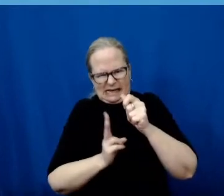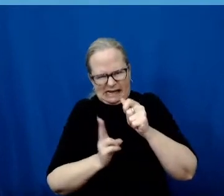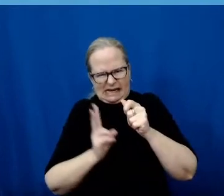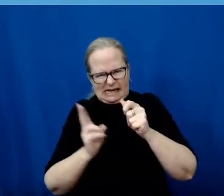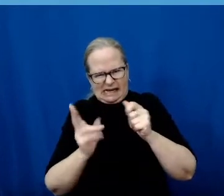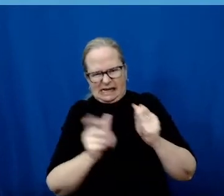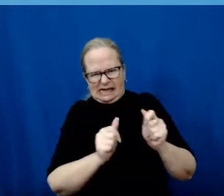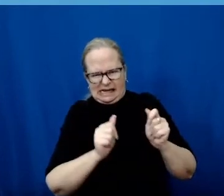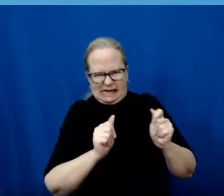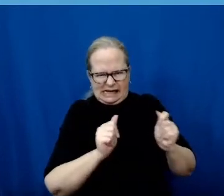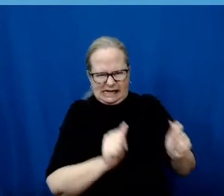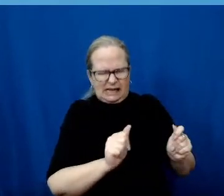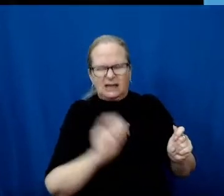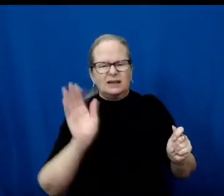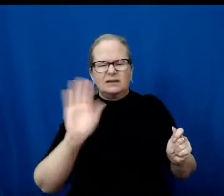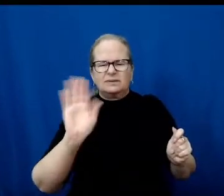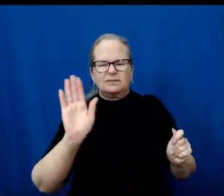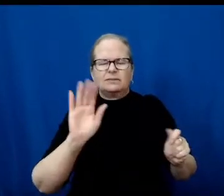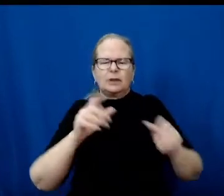Yep,